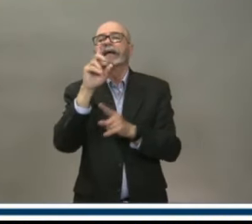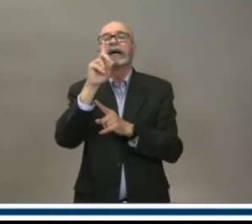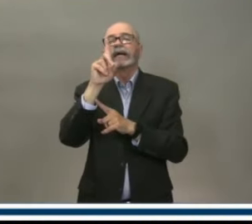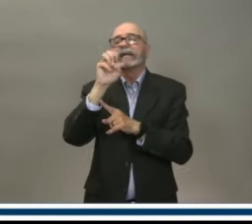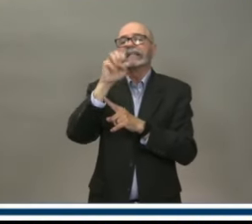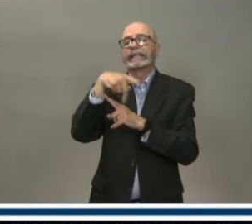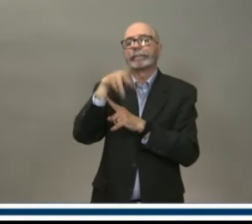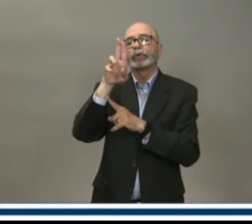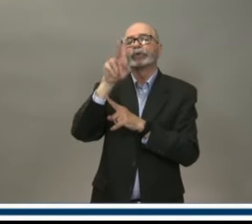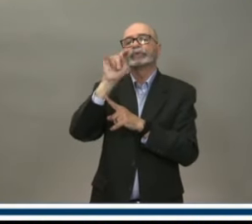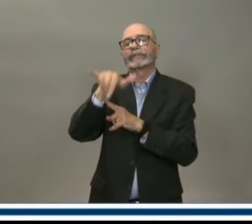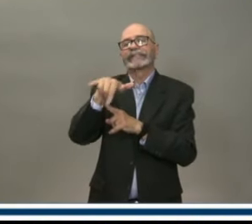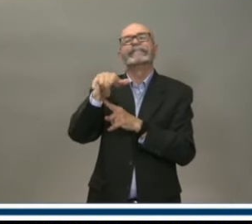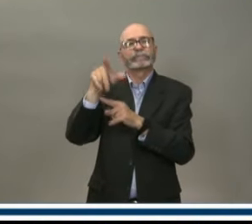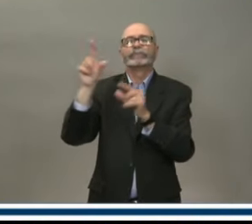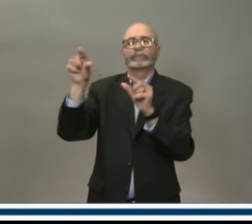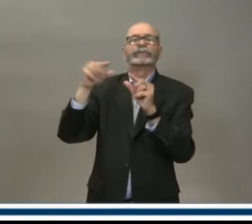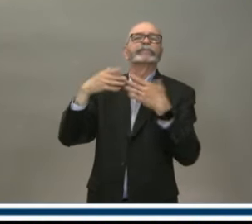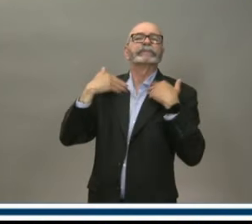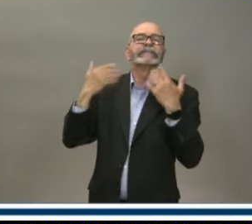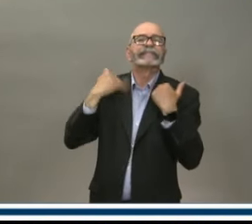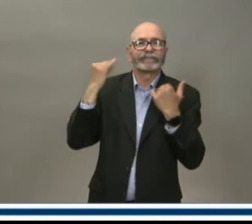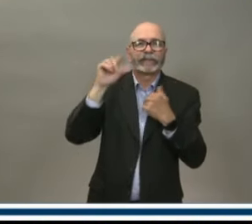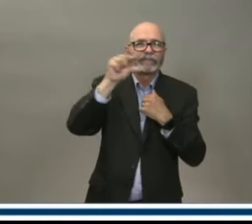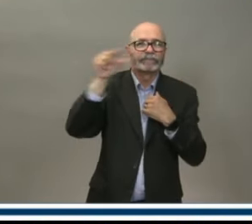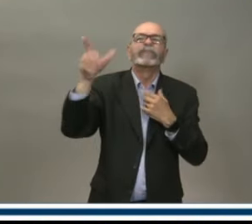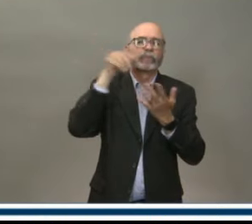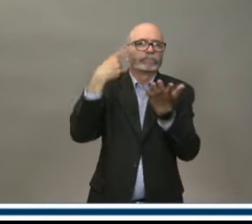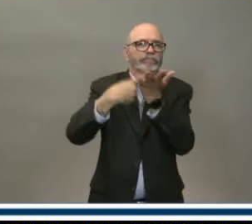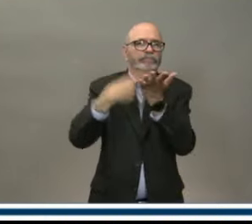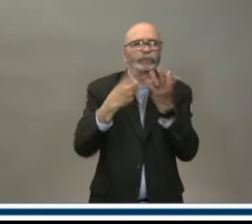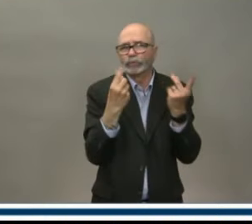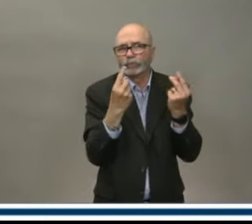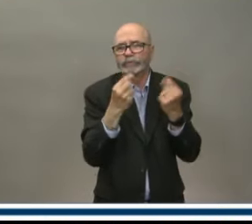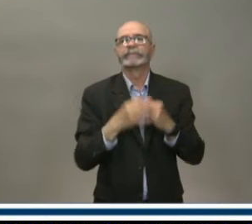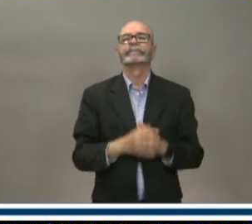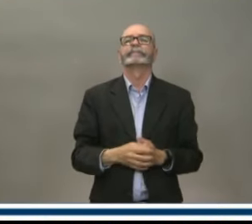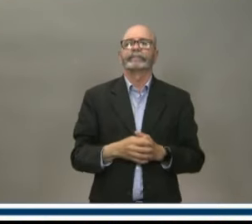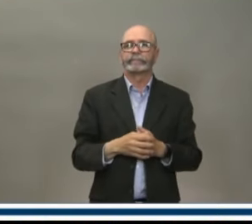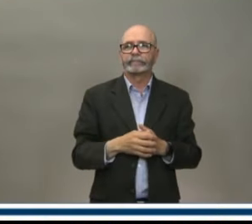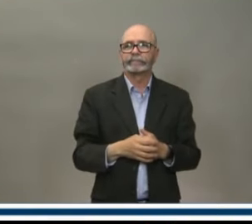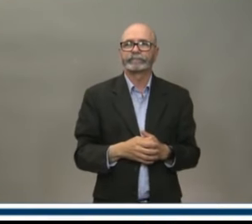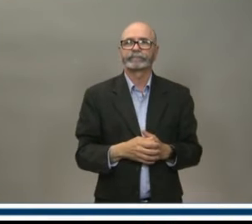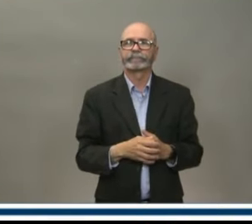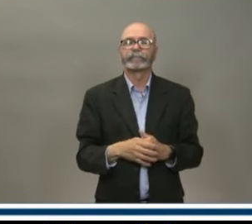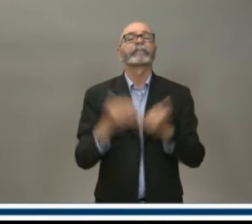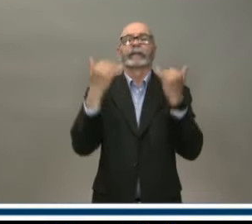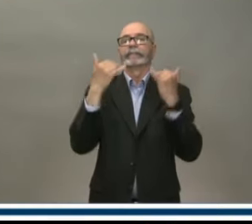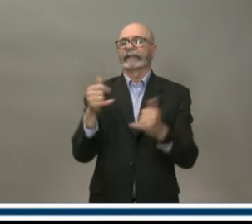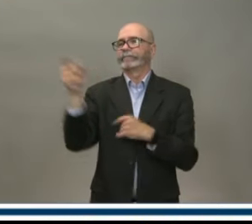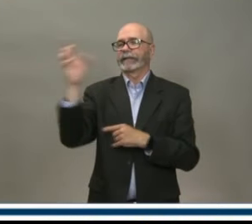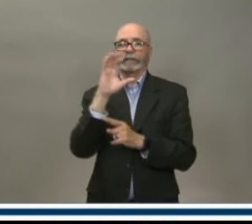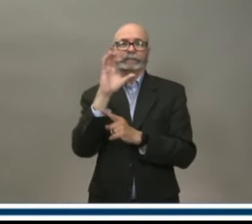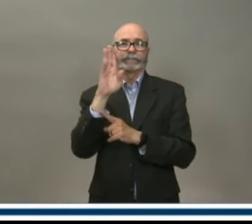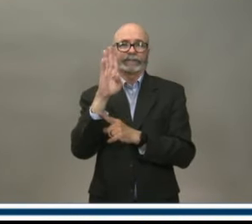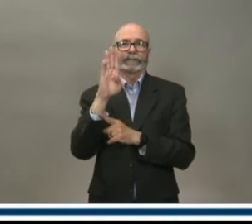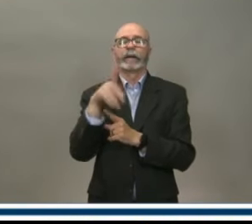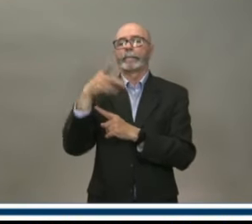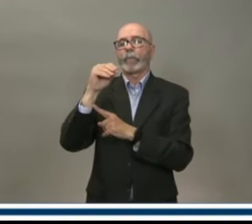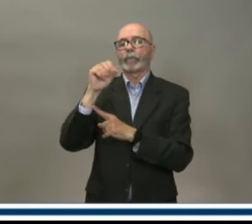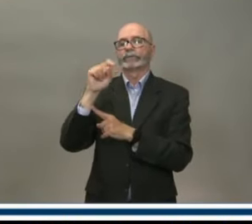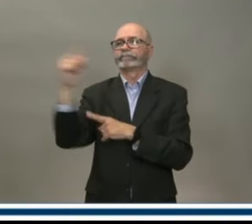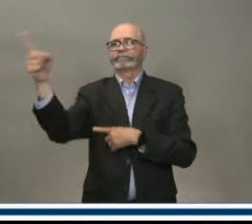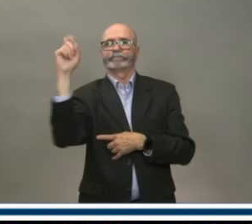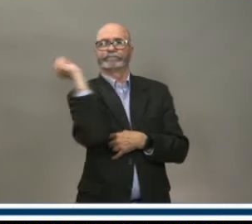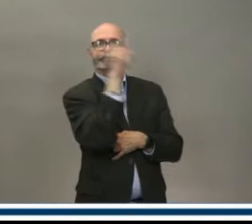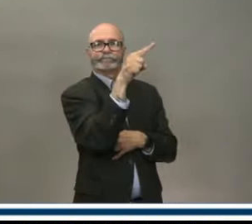Montgomery from the Cape Breton Post. Go ahead, Sharon. Thank you, Tina. Hi, good afternoon. I have a question for Dr. Strang,